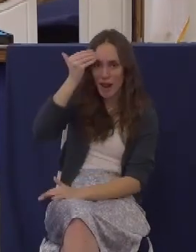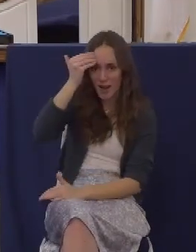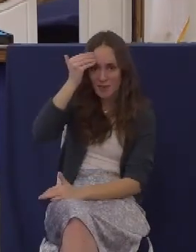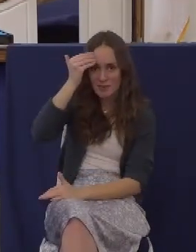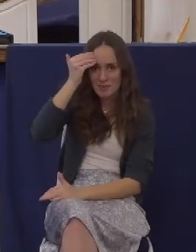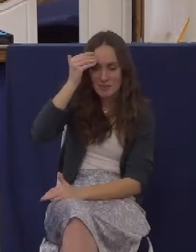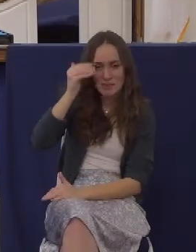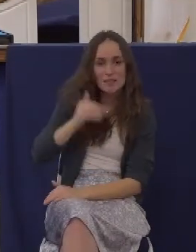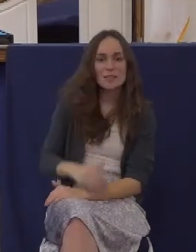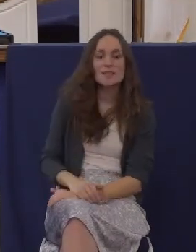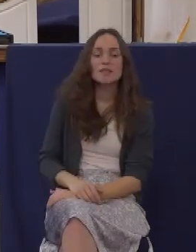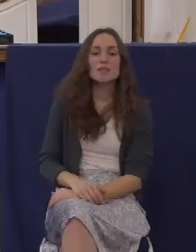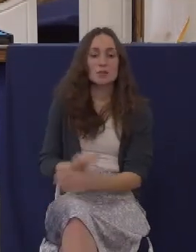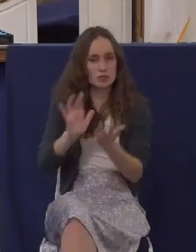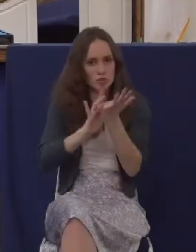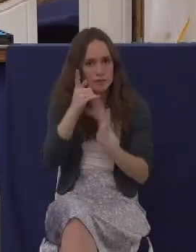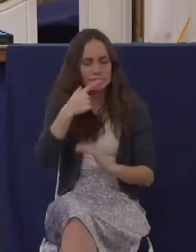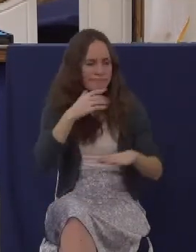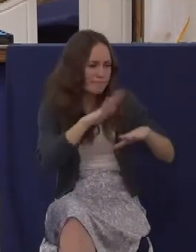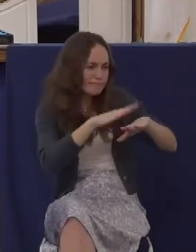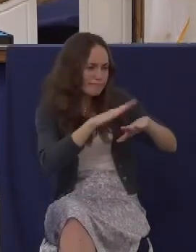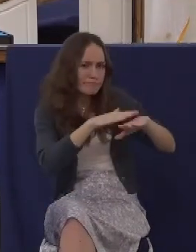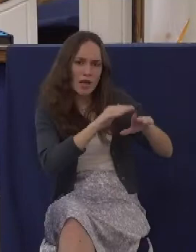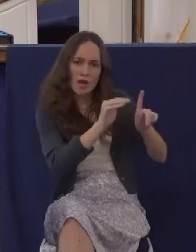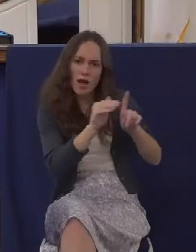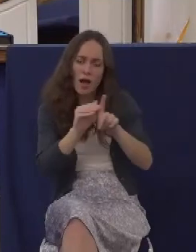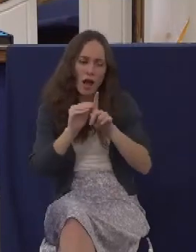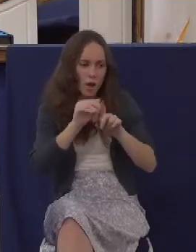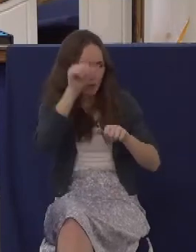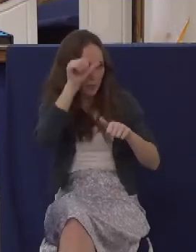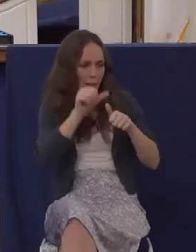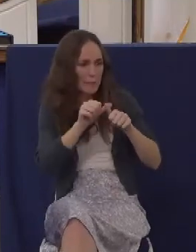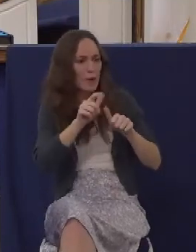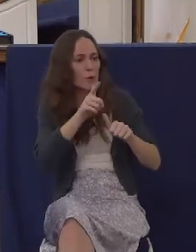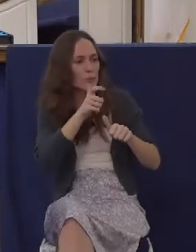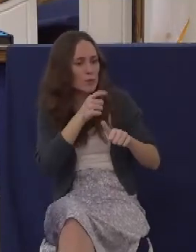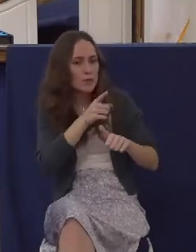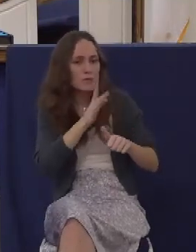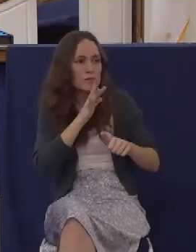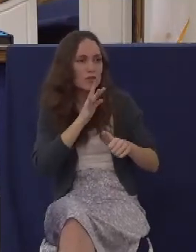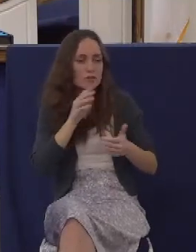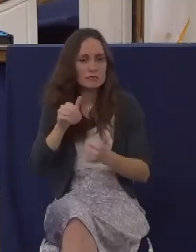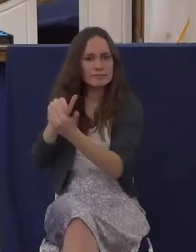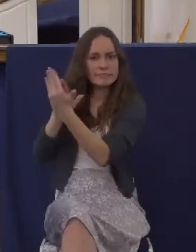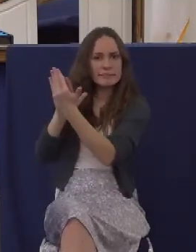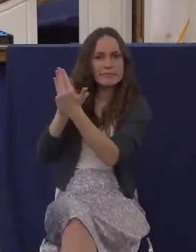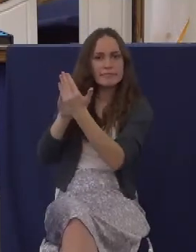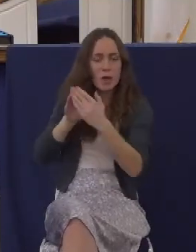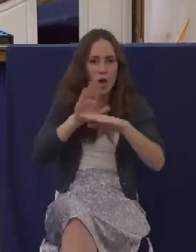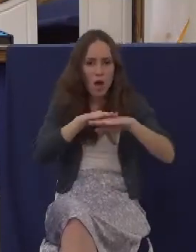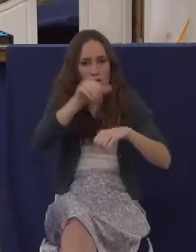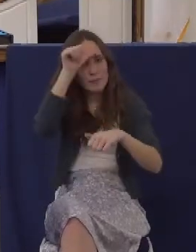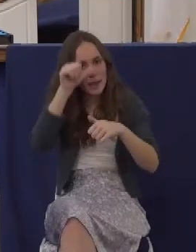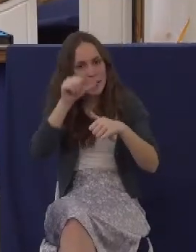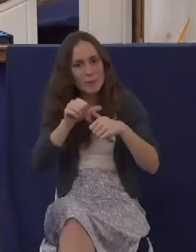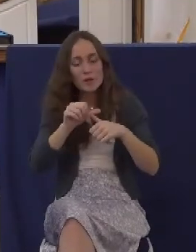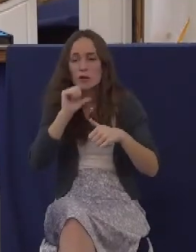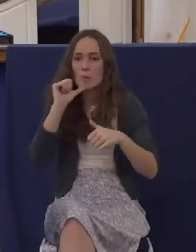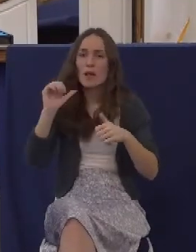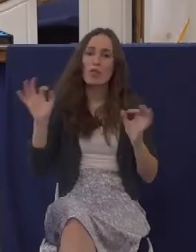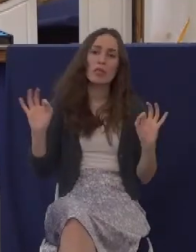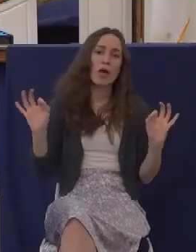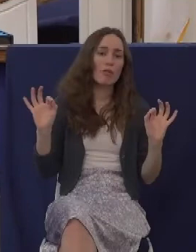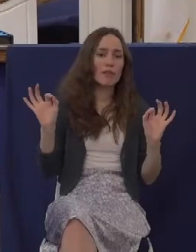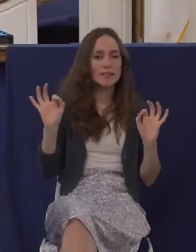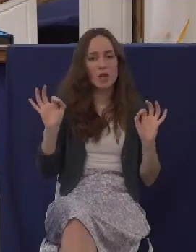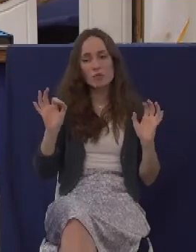Jesus here is saying, remember who you're talking to. Take heed to whom you're speaking to. Don't be thoughtless or careless